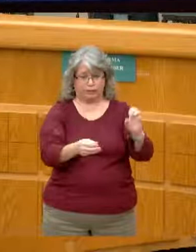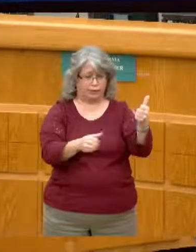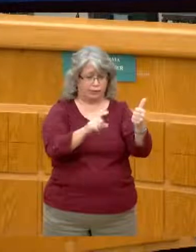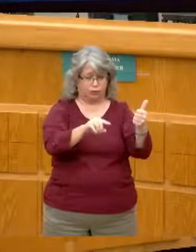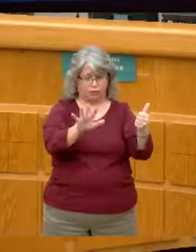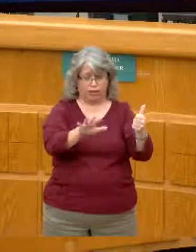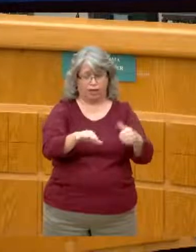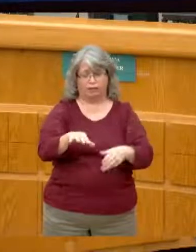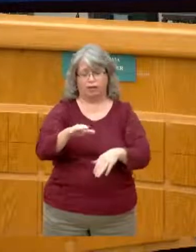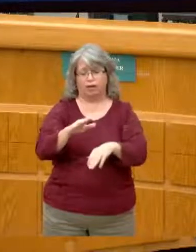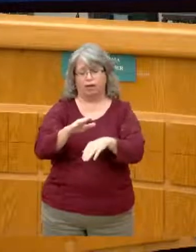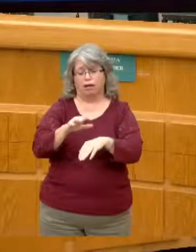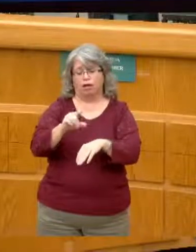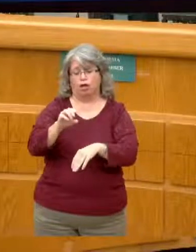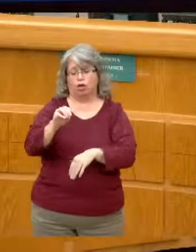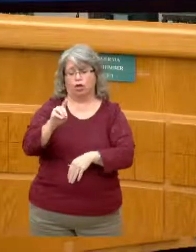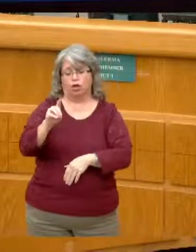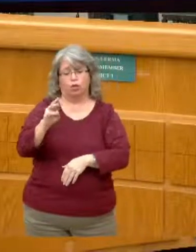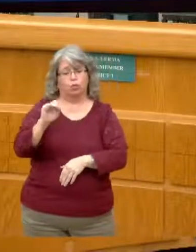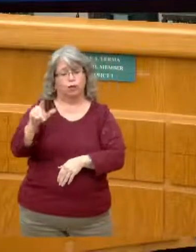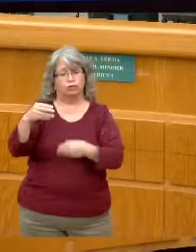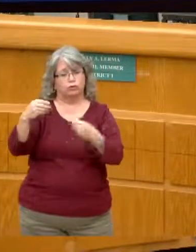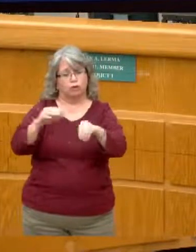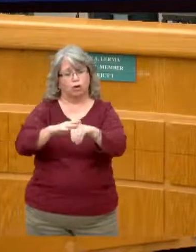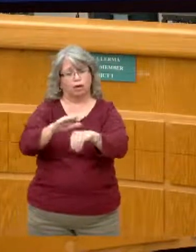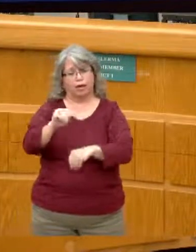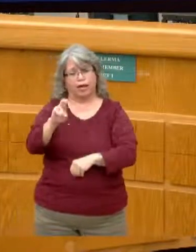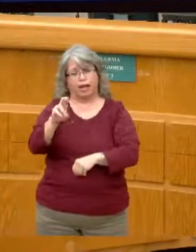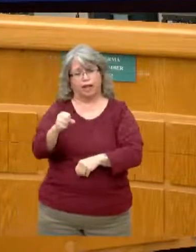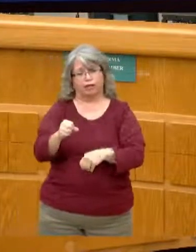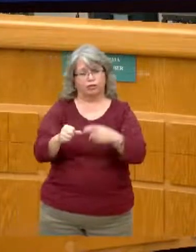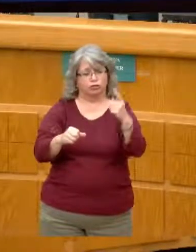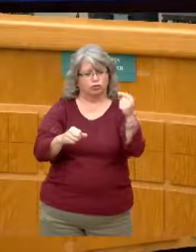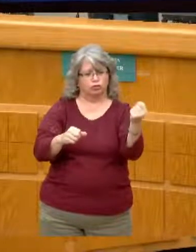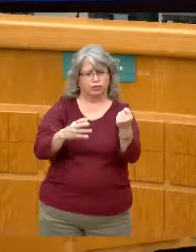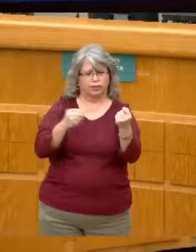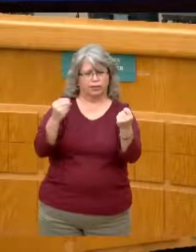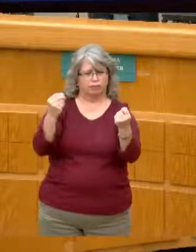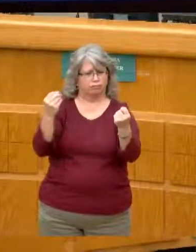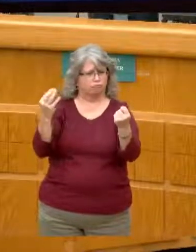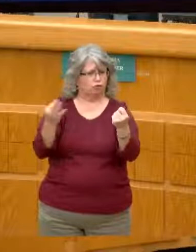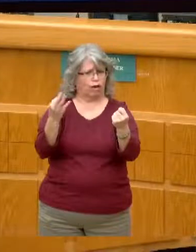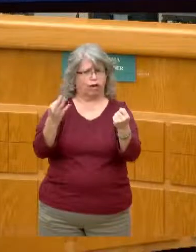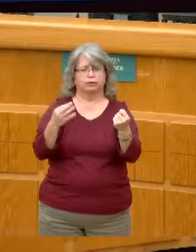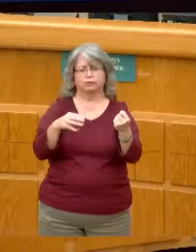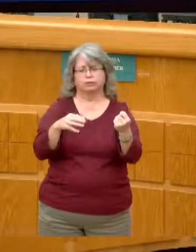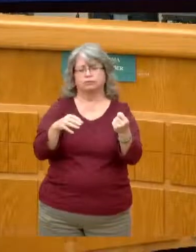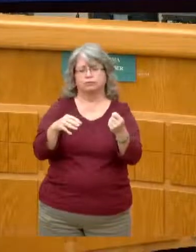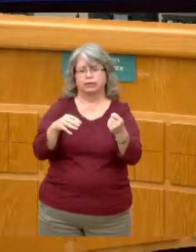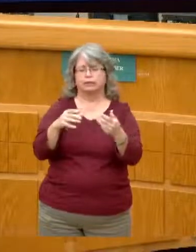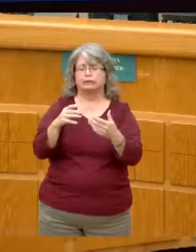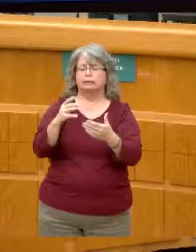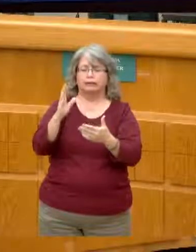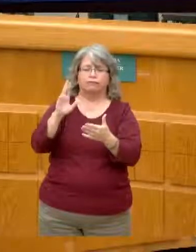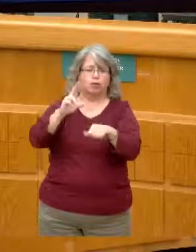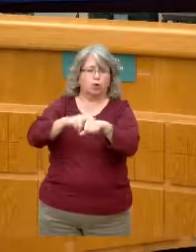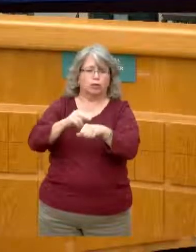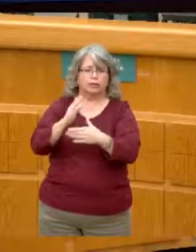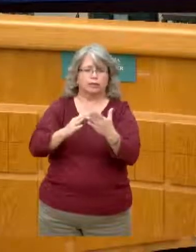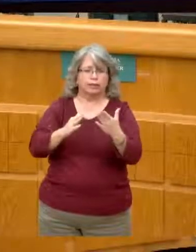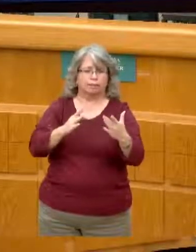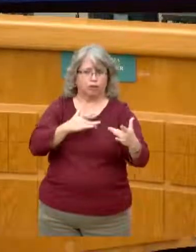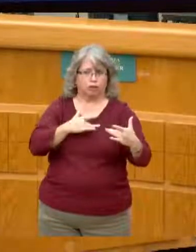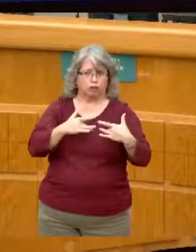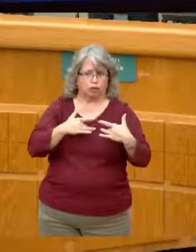Ayers, Tuesdays and Thursdays from 10 to 5 as well. There is a concern about the weather that's coming in this Thursday, Friday,